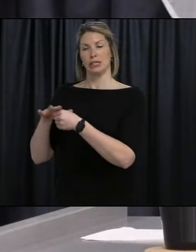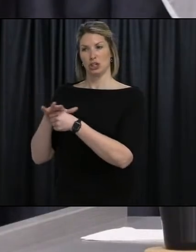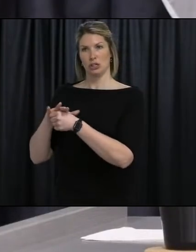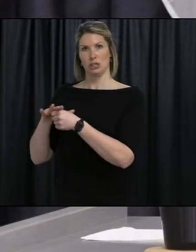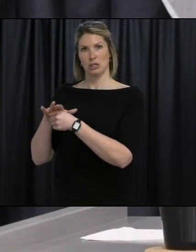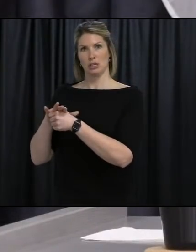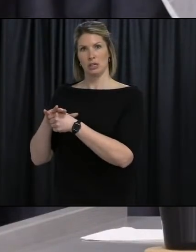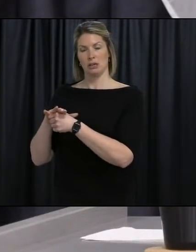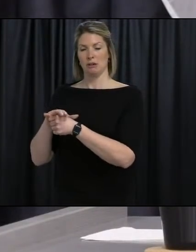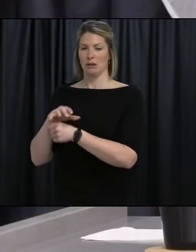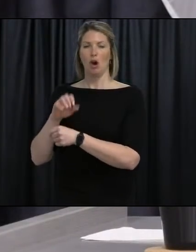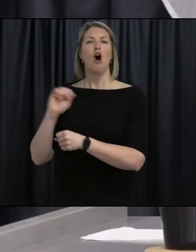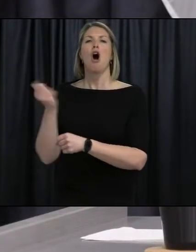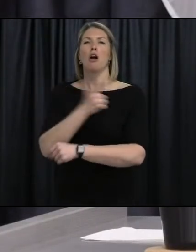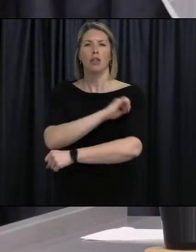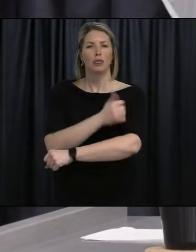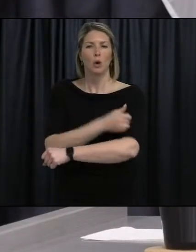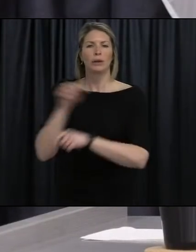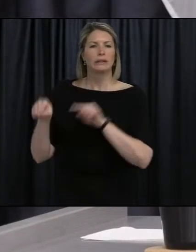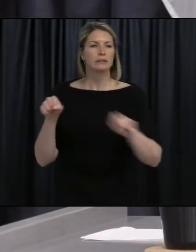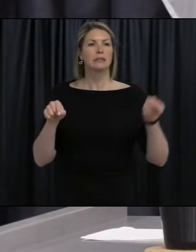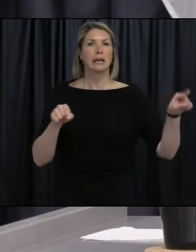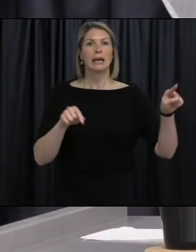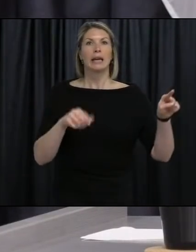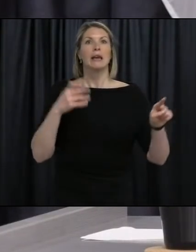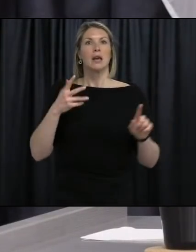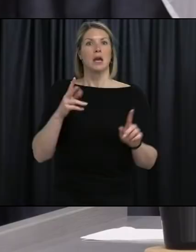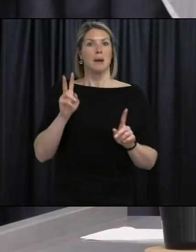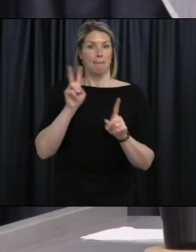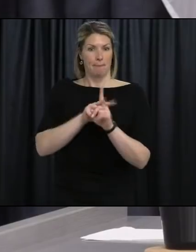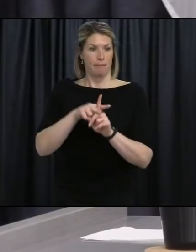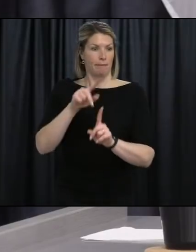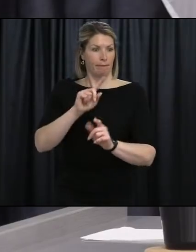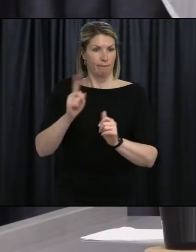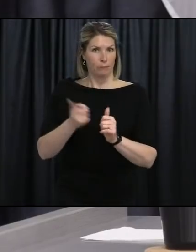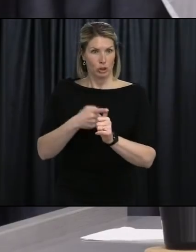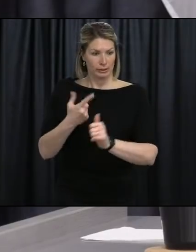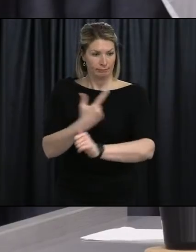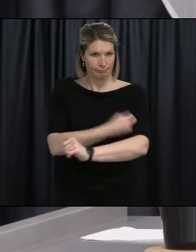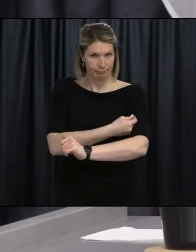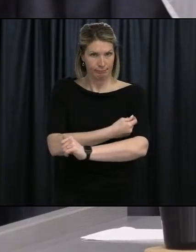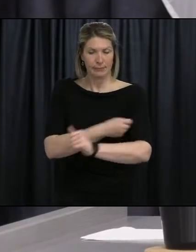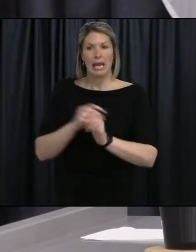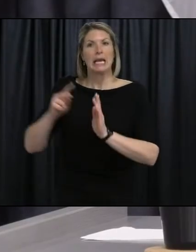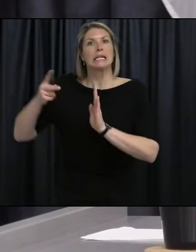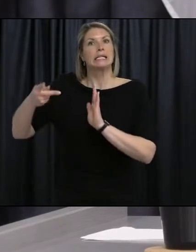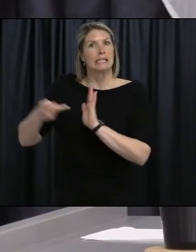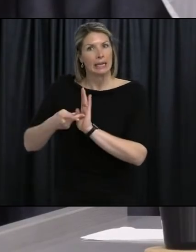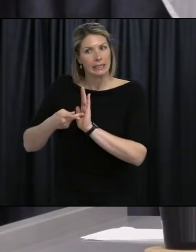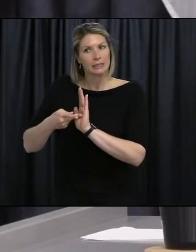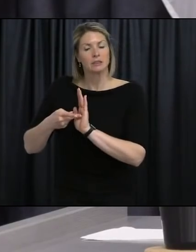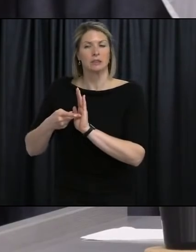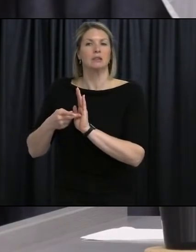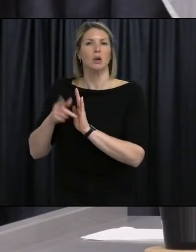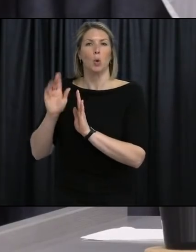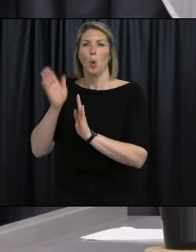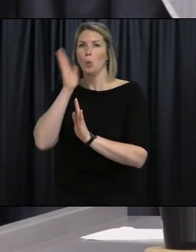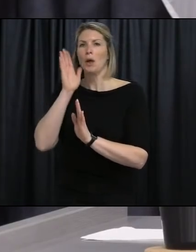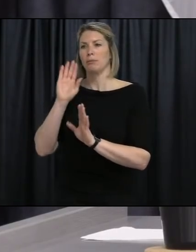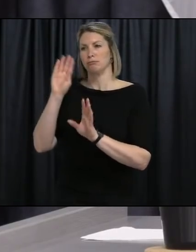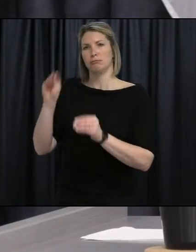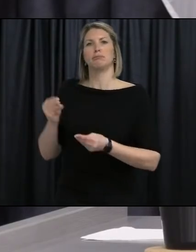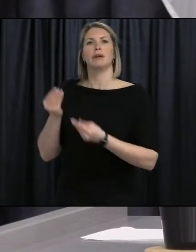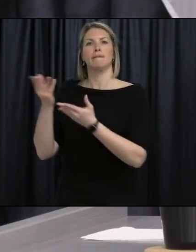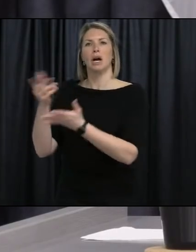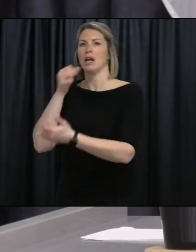your second dose. The RHAs are working on the principle at the moment that people